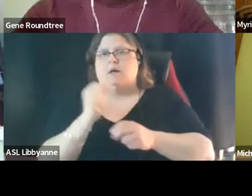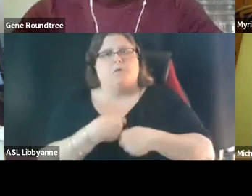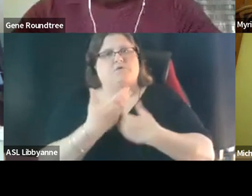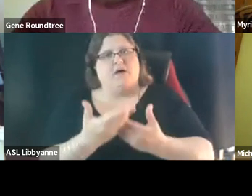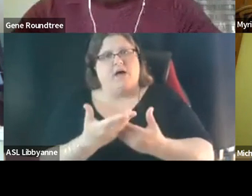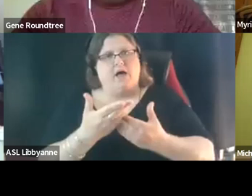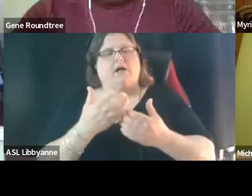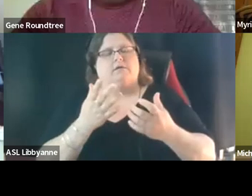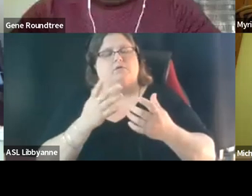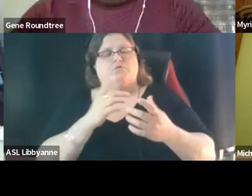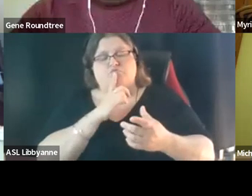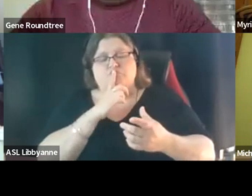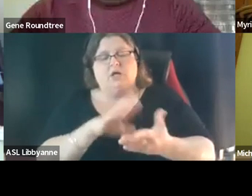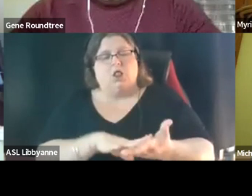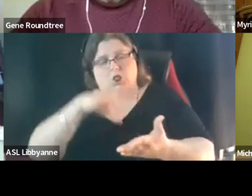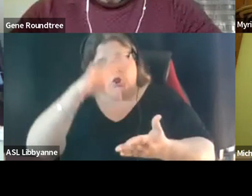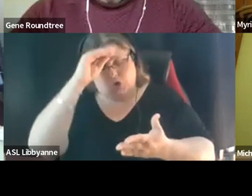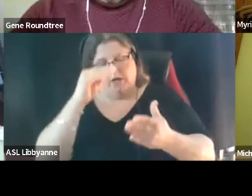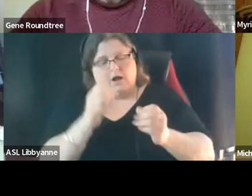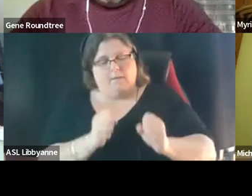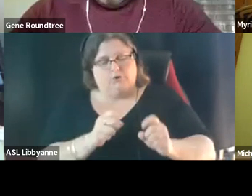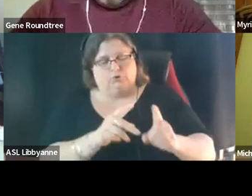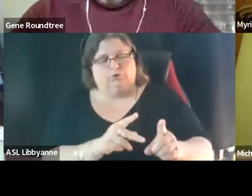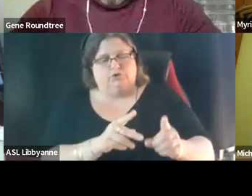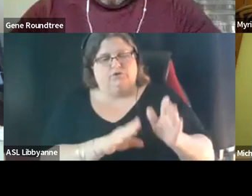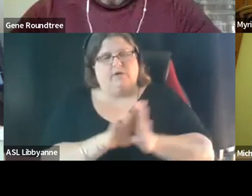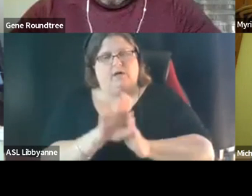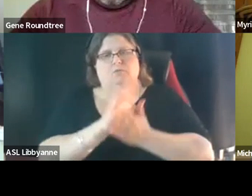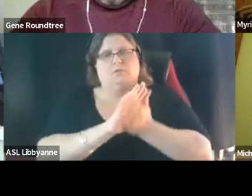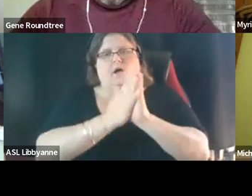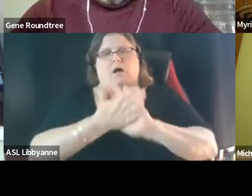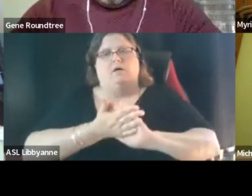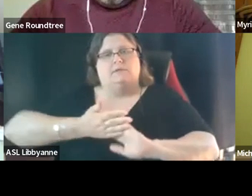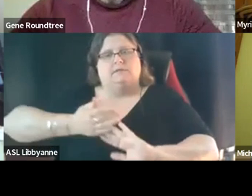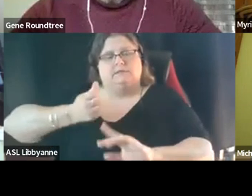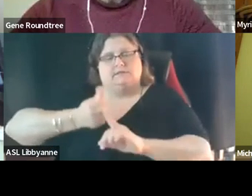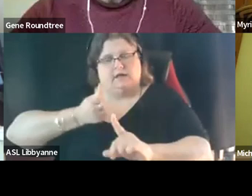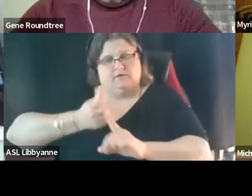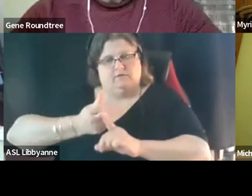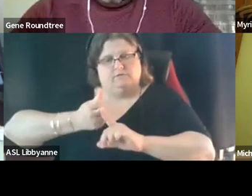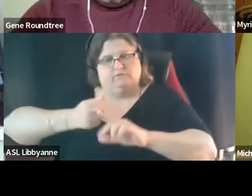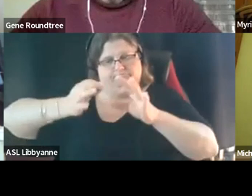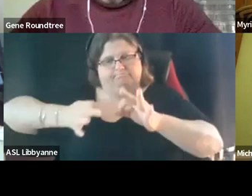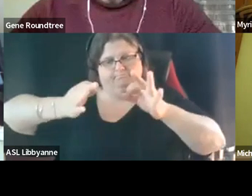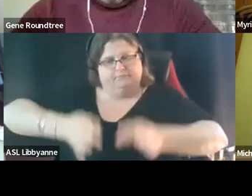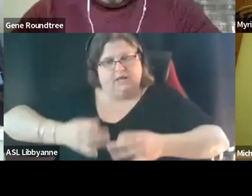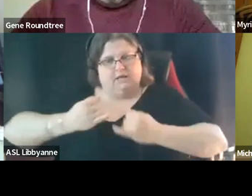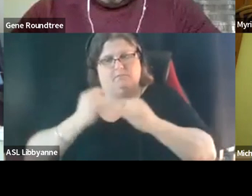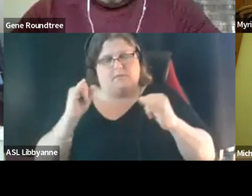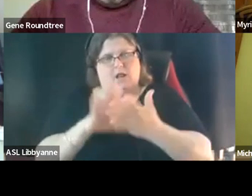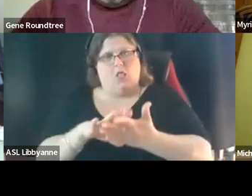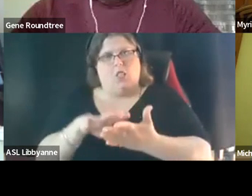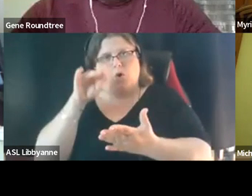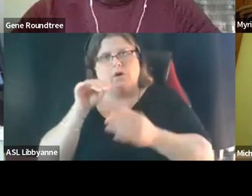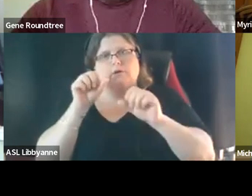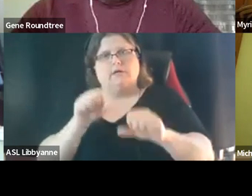our students who are most marginalized to develop into self-determined, independent learners, able to pursue their